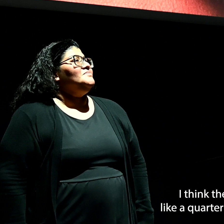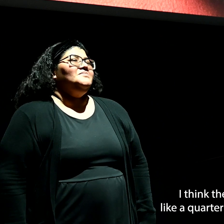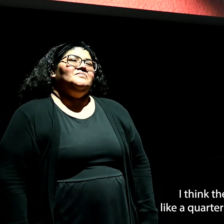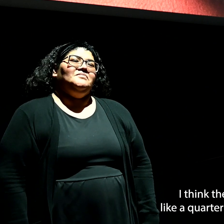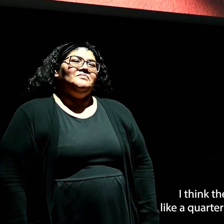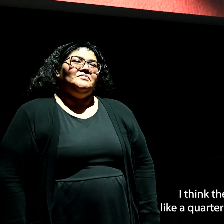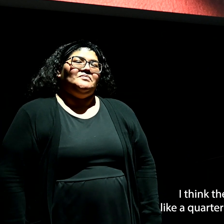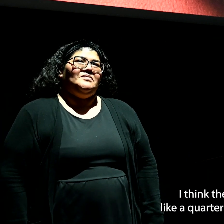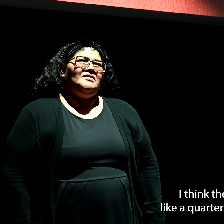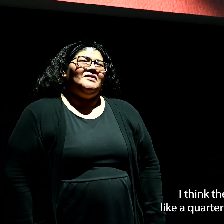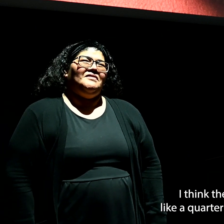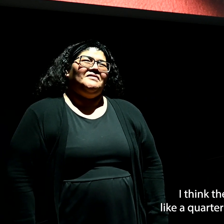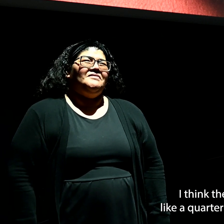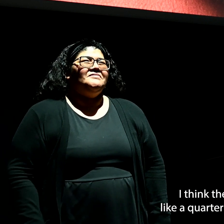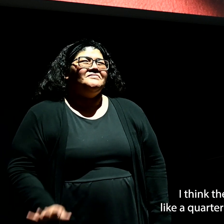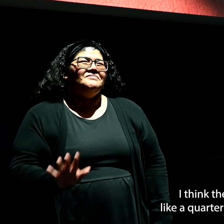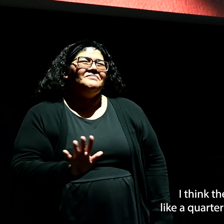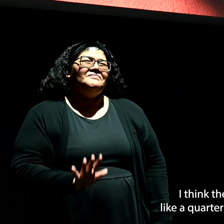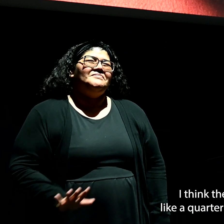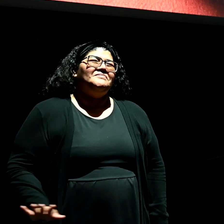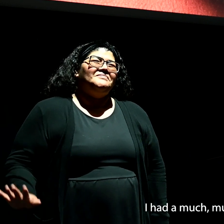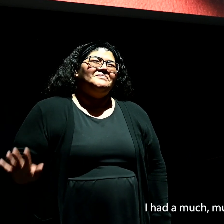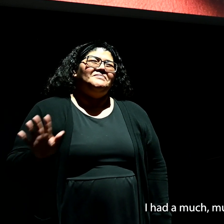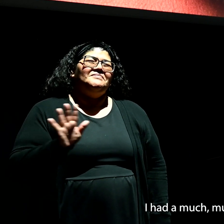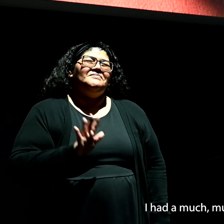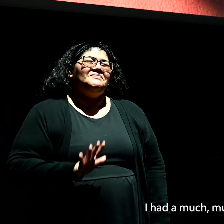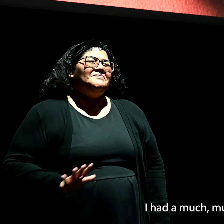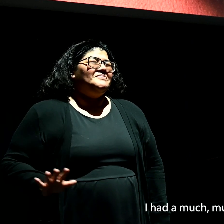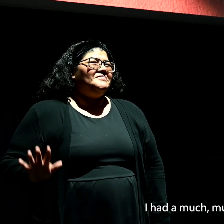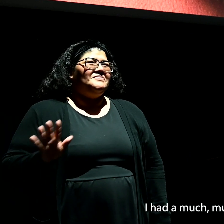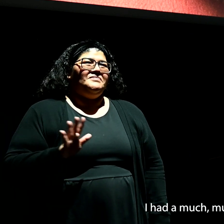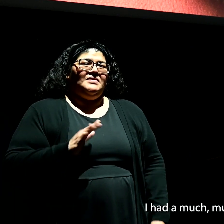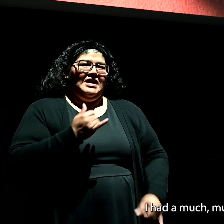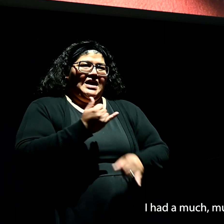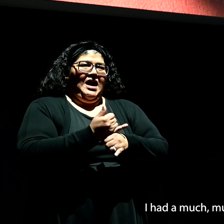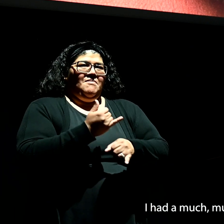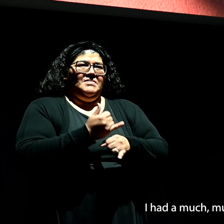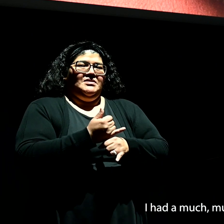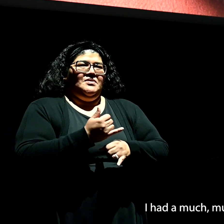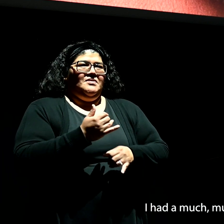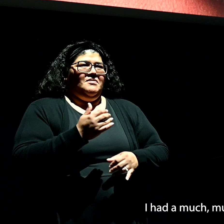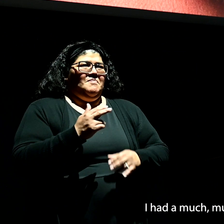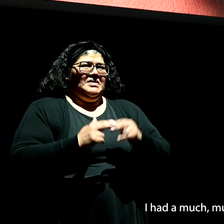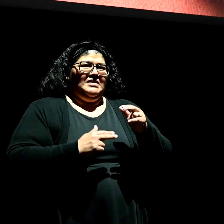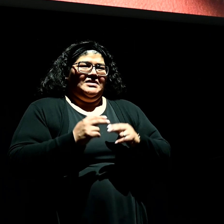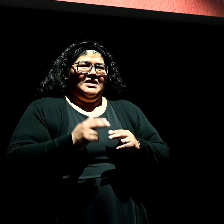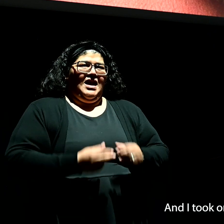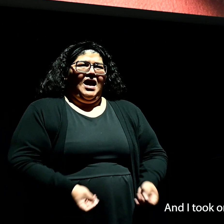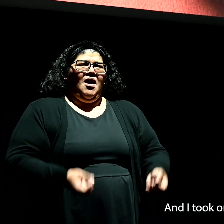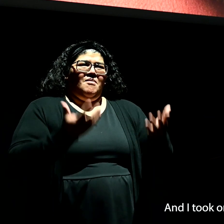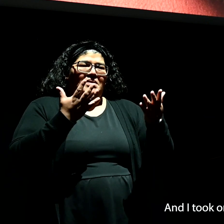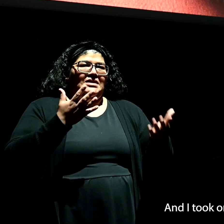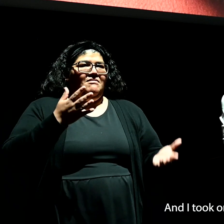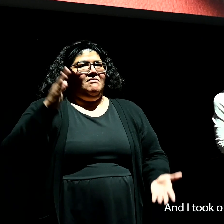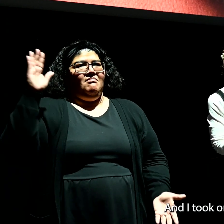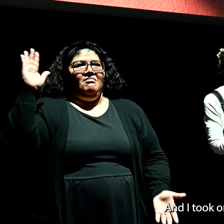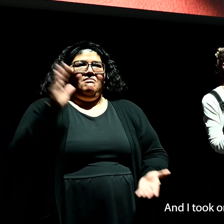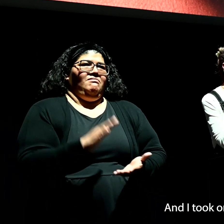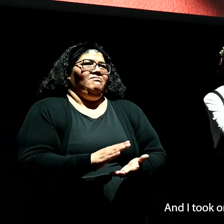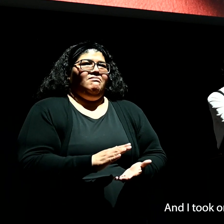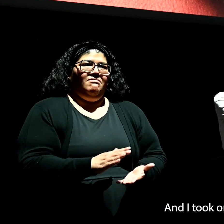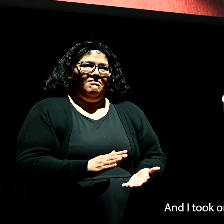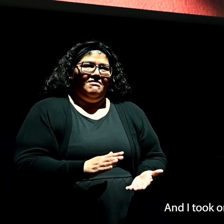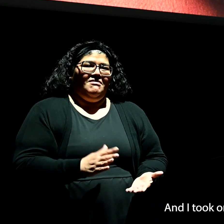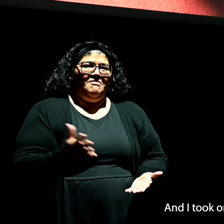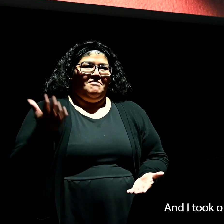I think there had to be like a quarter of the buildings. It's a much, much smaller campus. And I